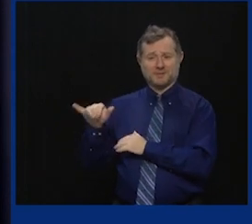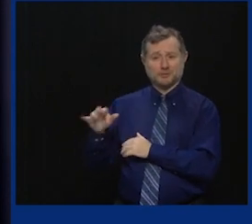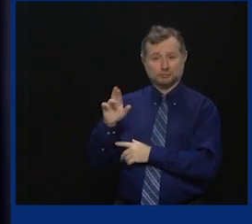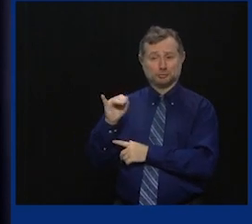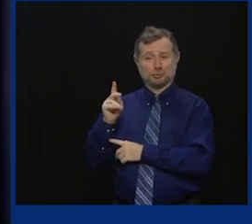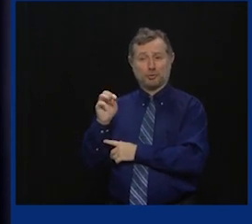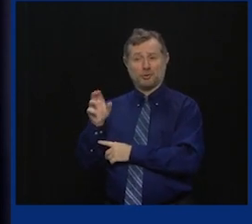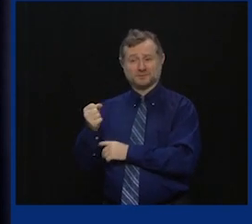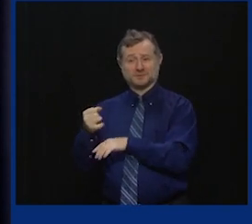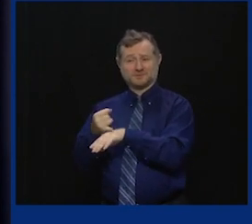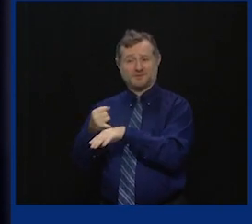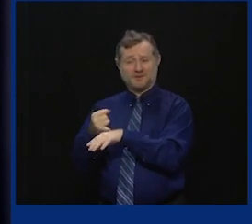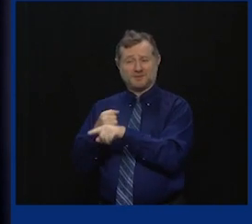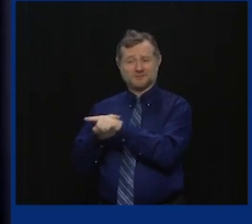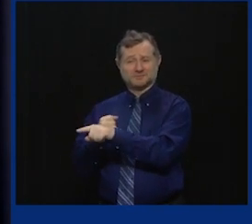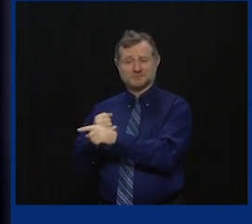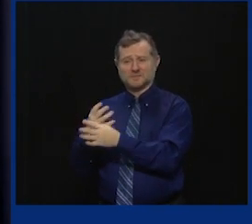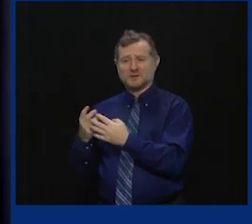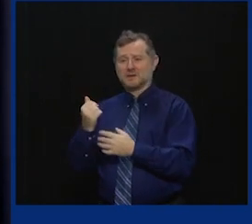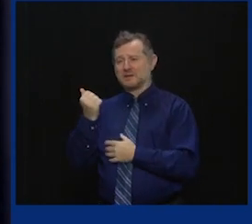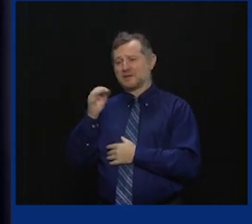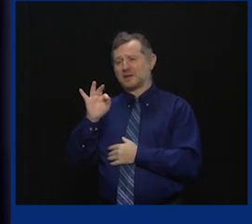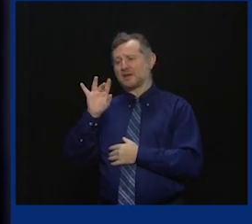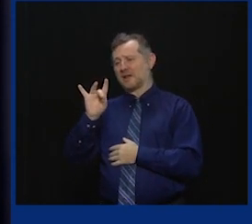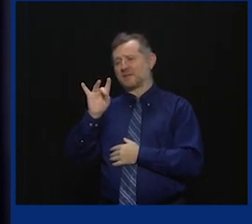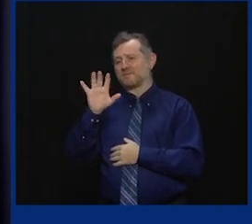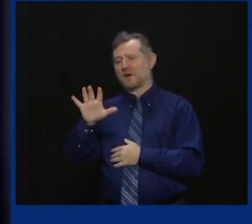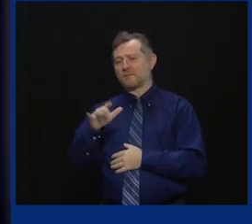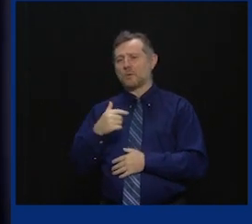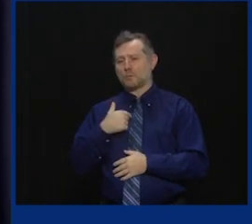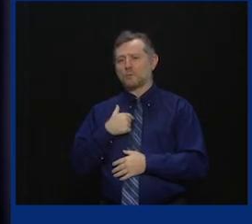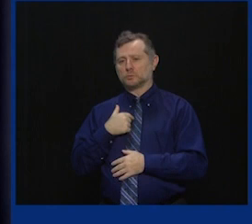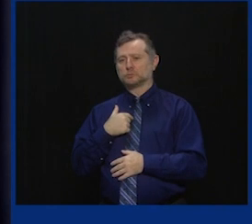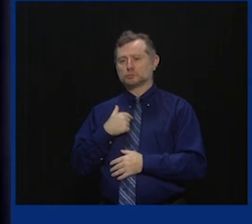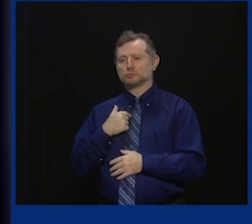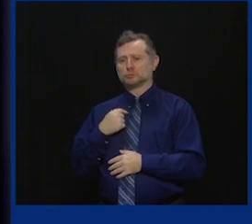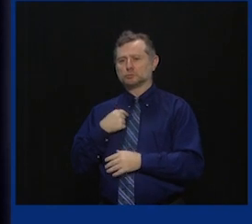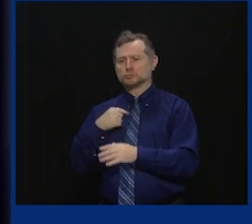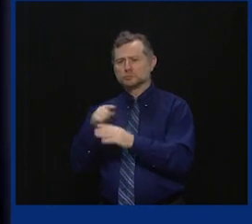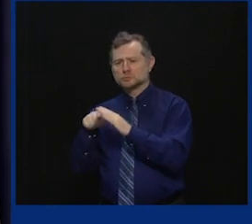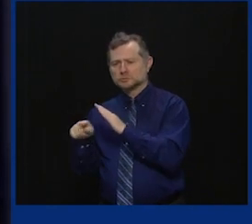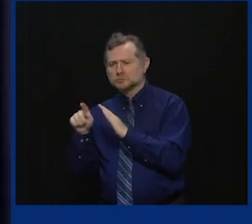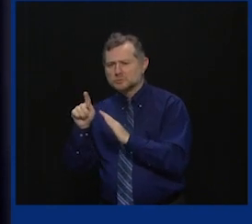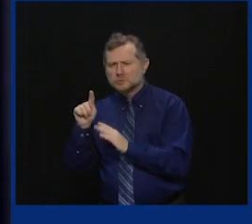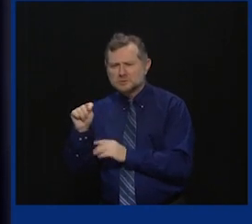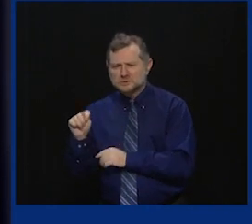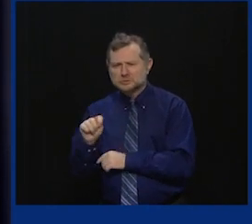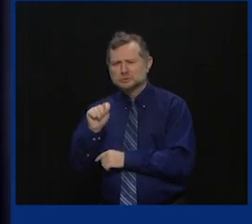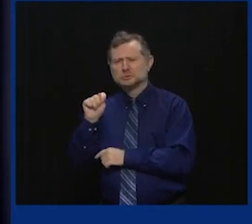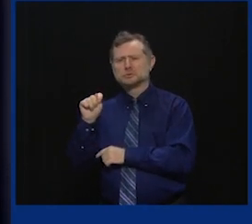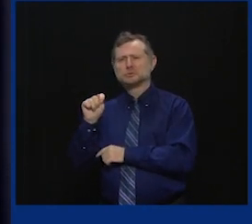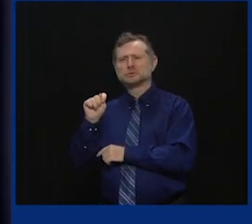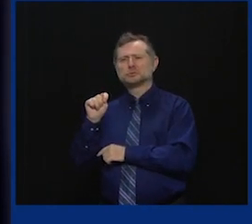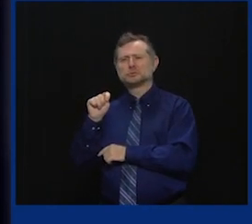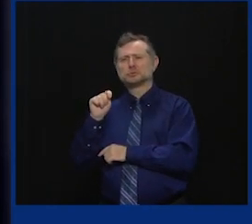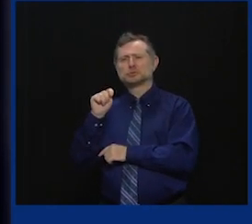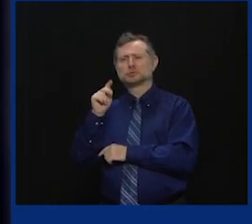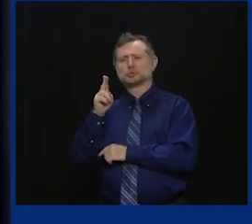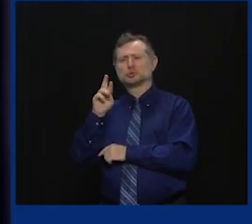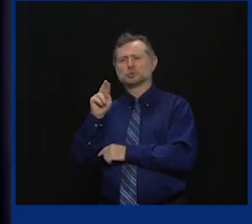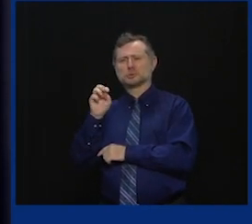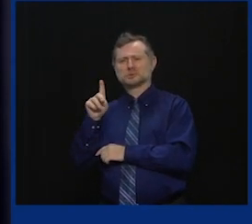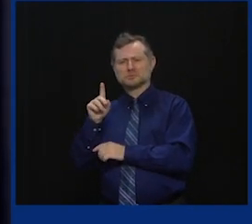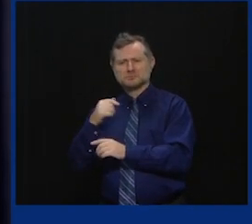was 1985. This is 2021. 36 years later, we are